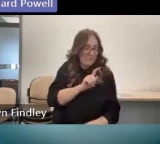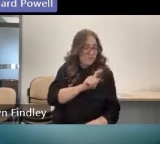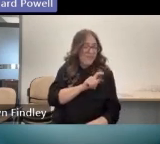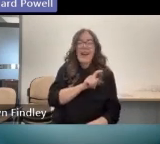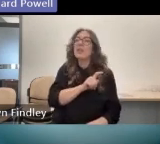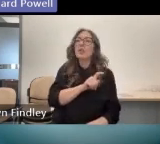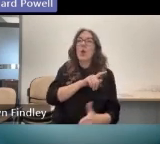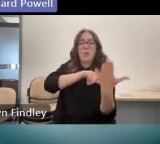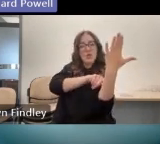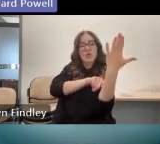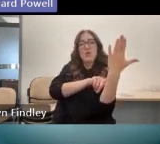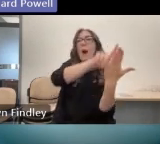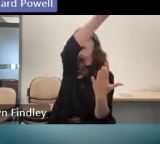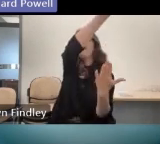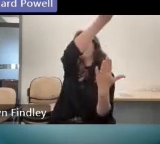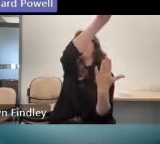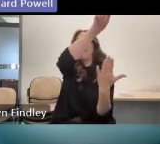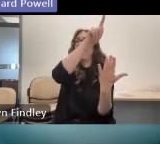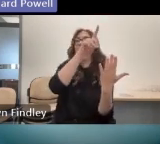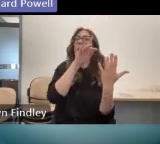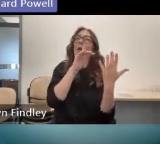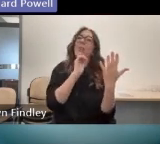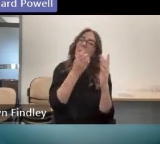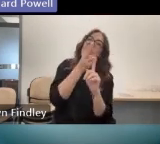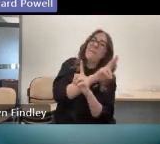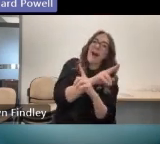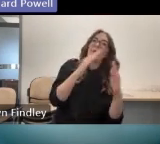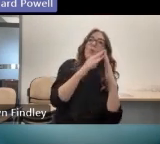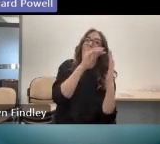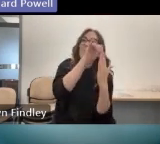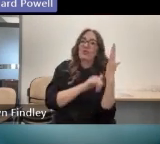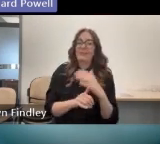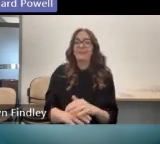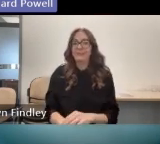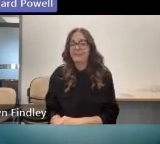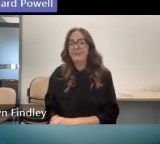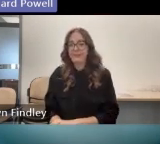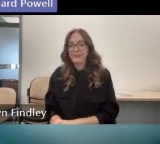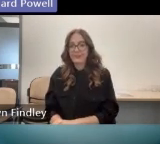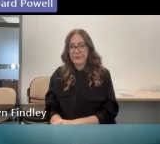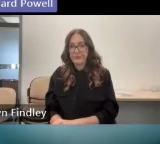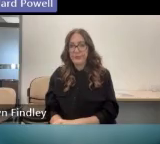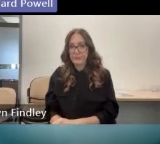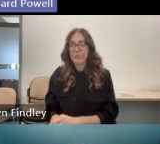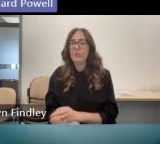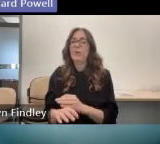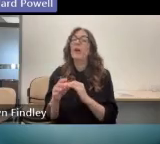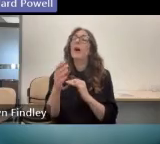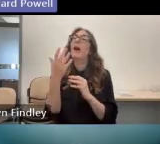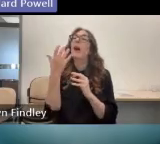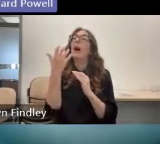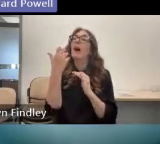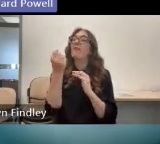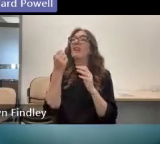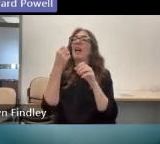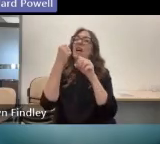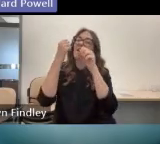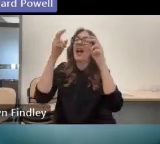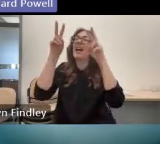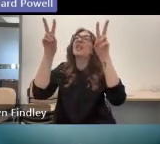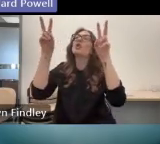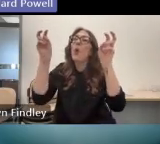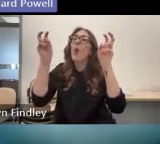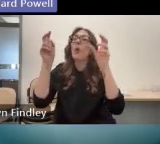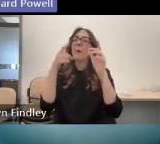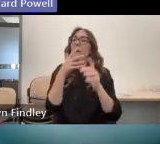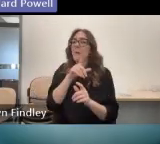where you've got gestures on an Android phone, or where it's set up to gestures, the gestures will be the same for most